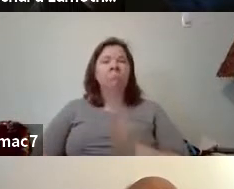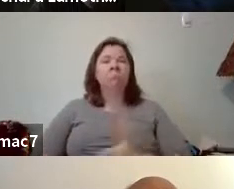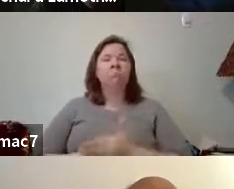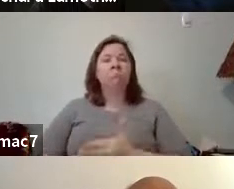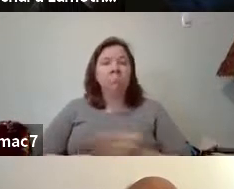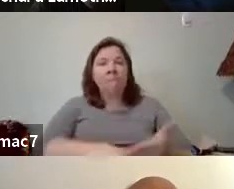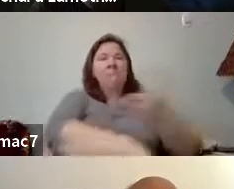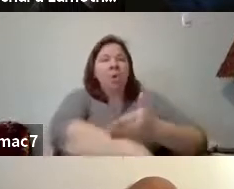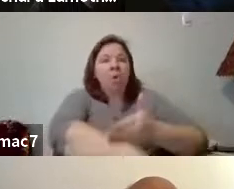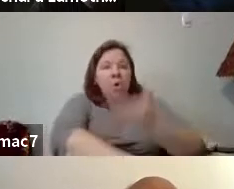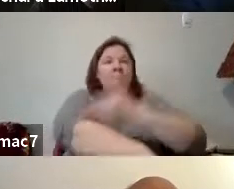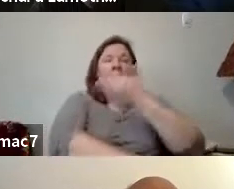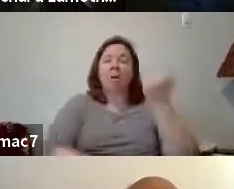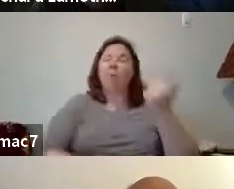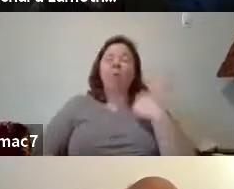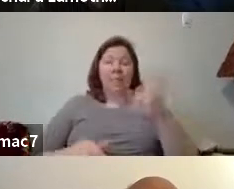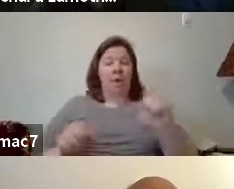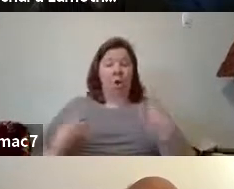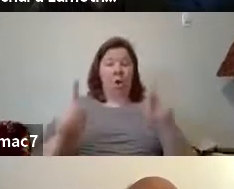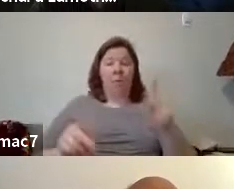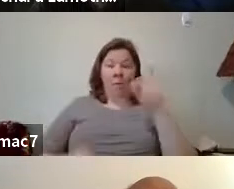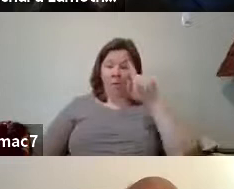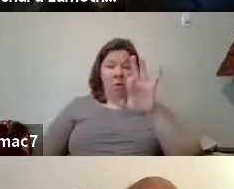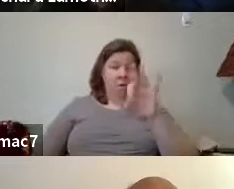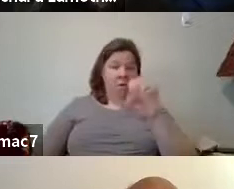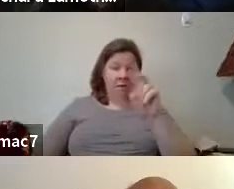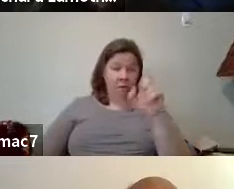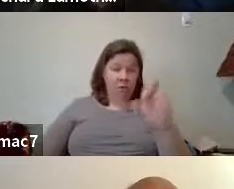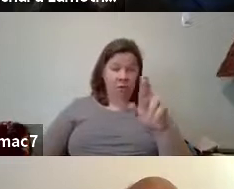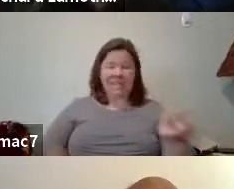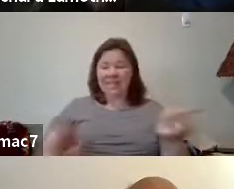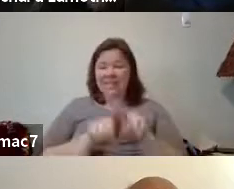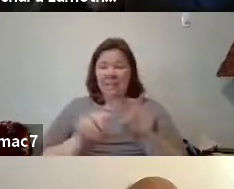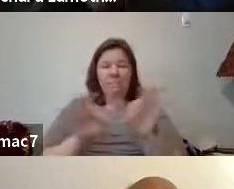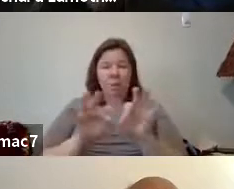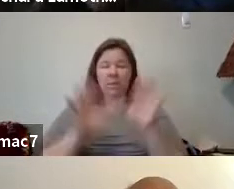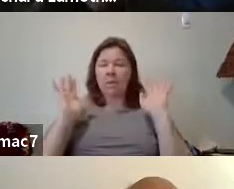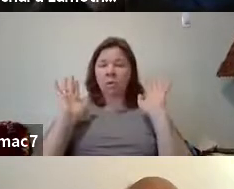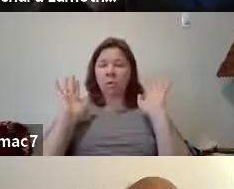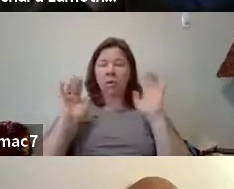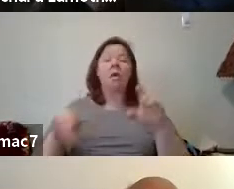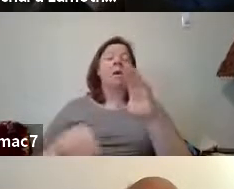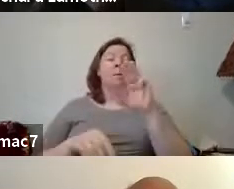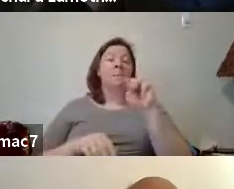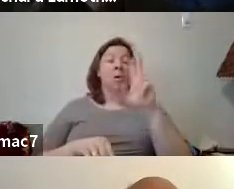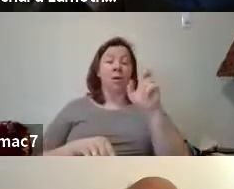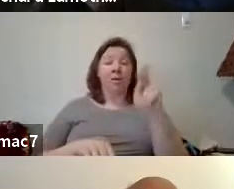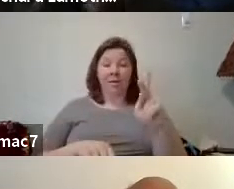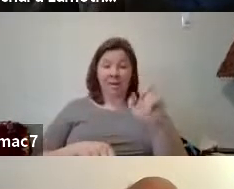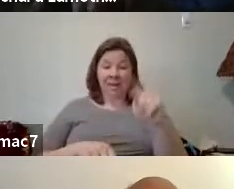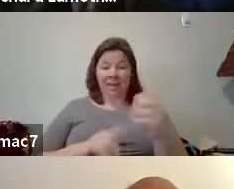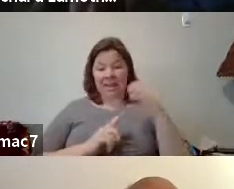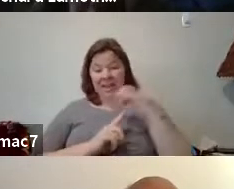the opportunity for being a founder. You get everything for the same cost. So the market cap is going to be so